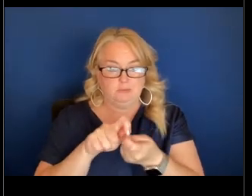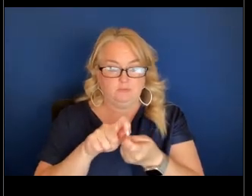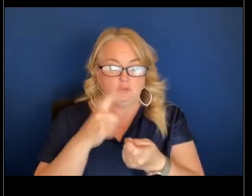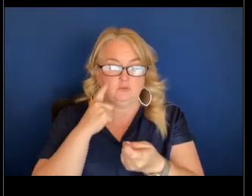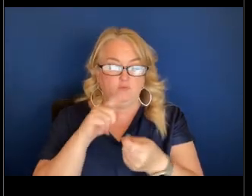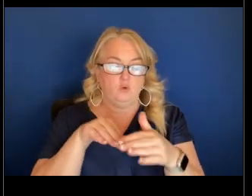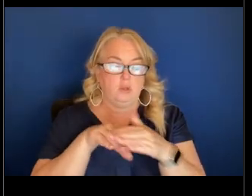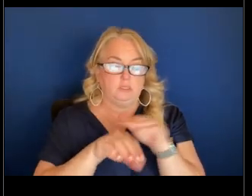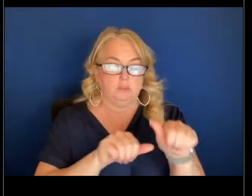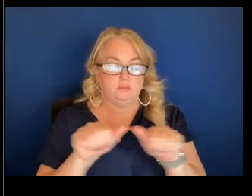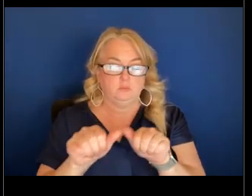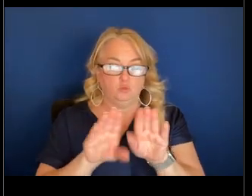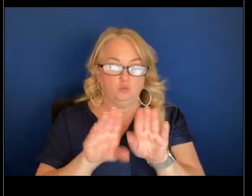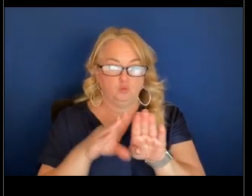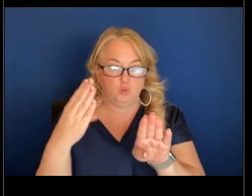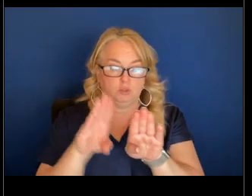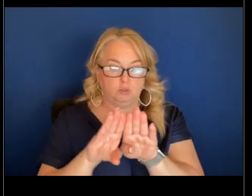accessible doors.